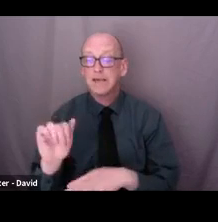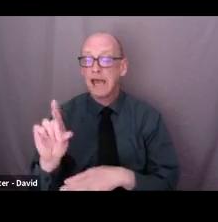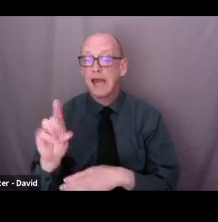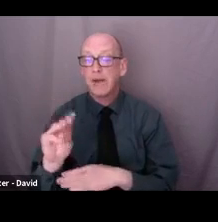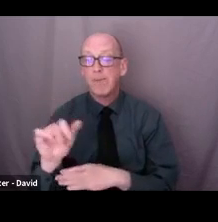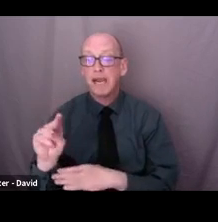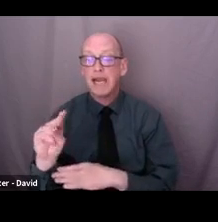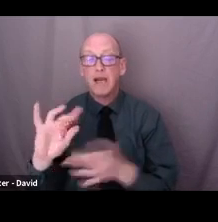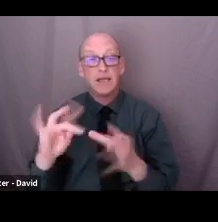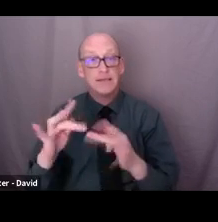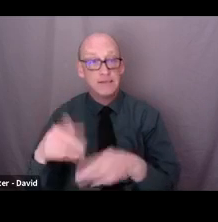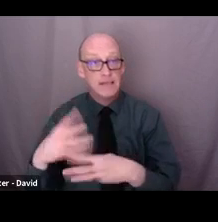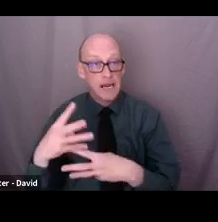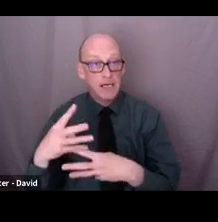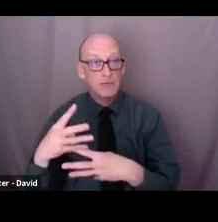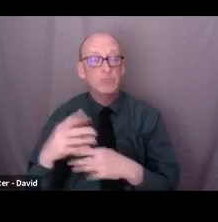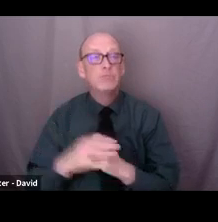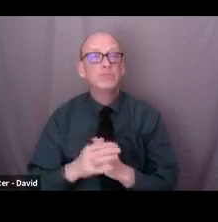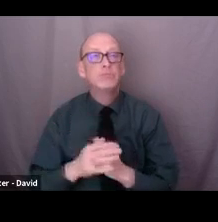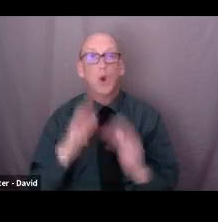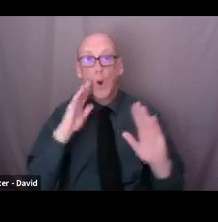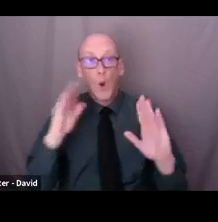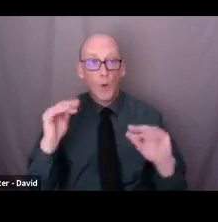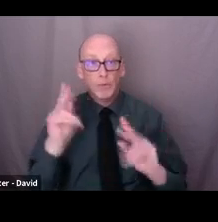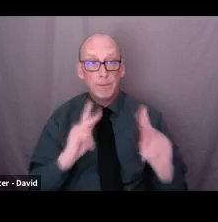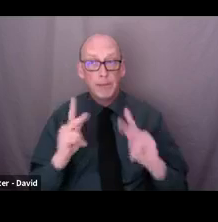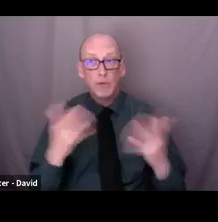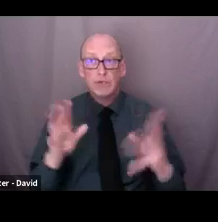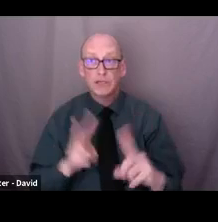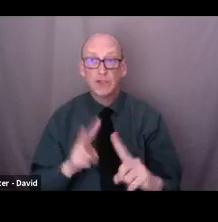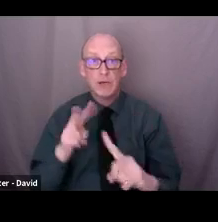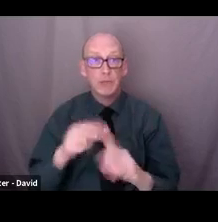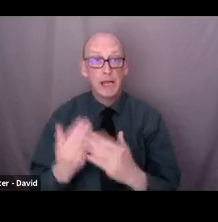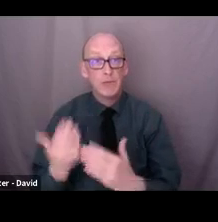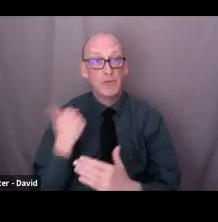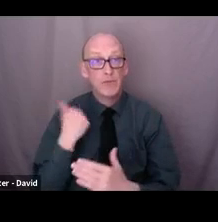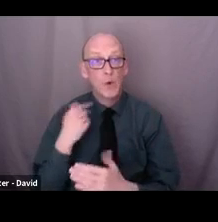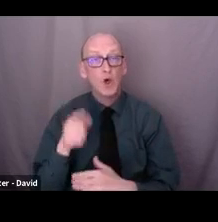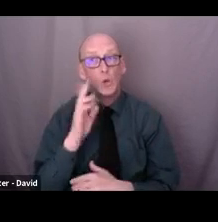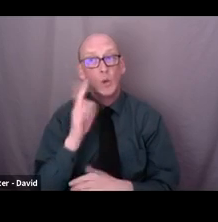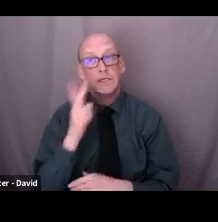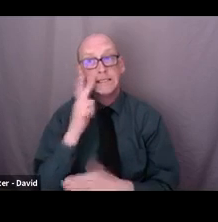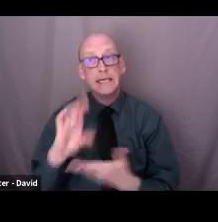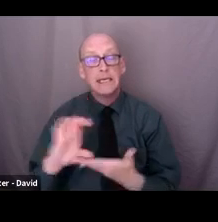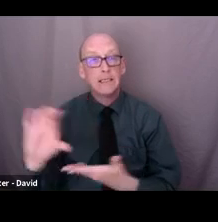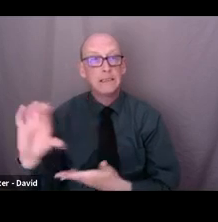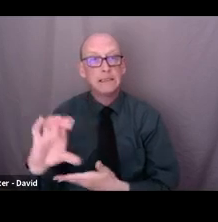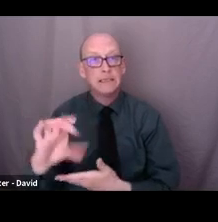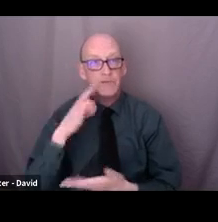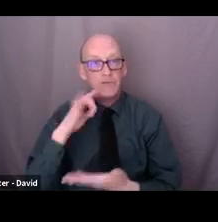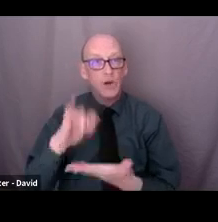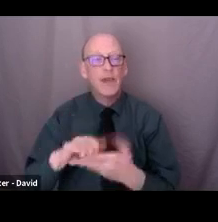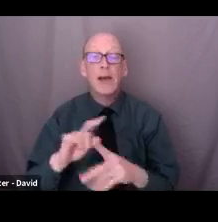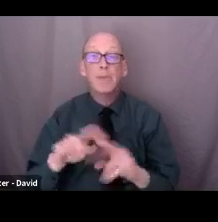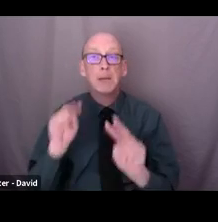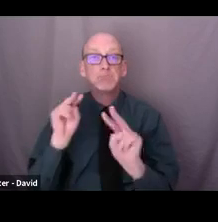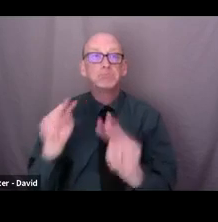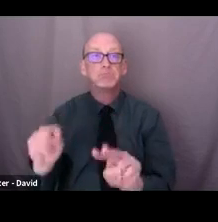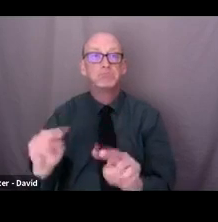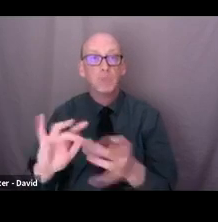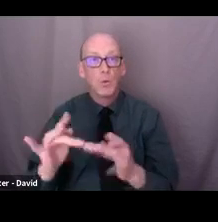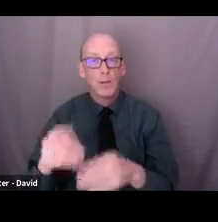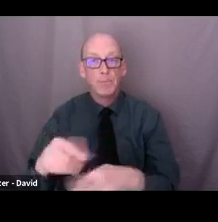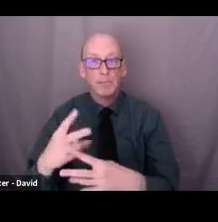So hopefully those of you who did apply previously will see some funding from that, but keep an eye on the site to see if